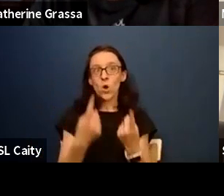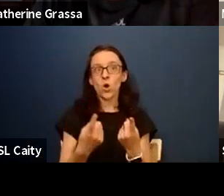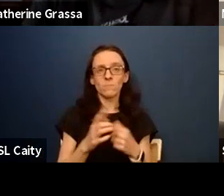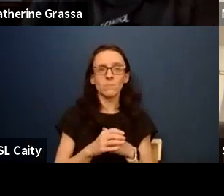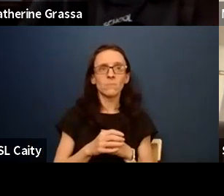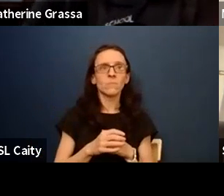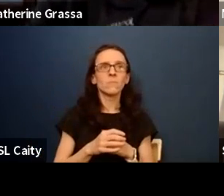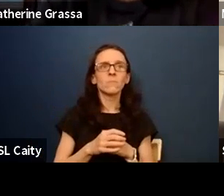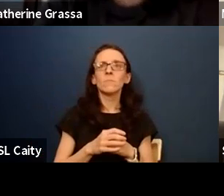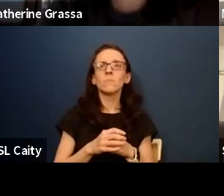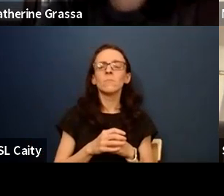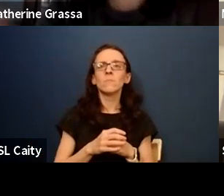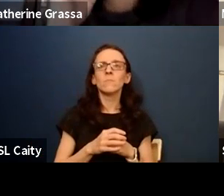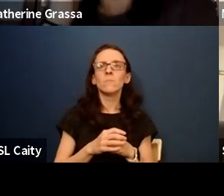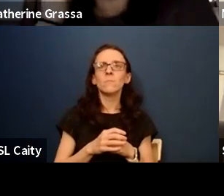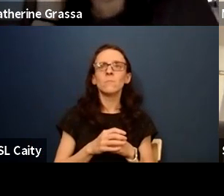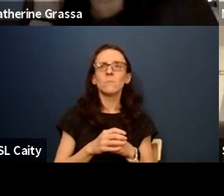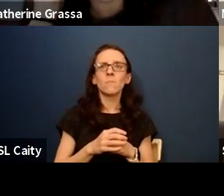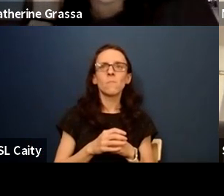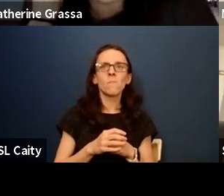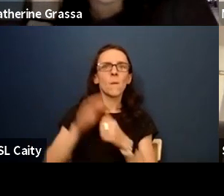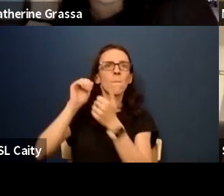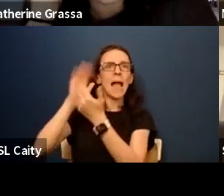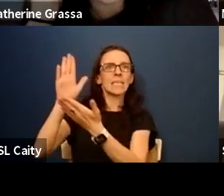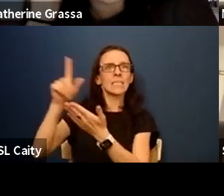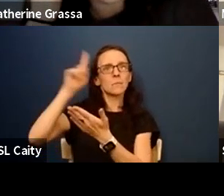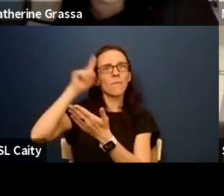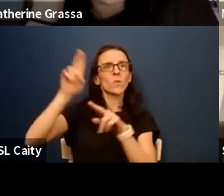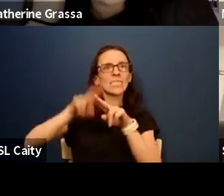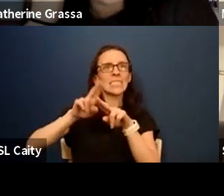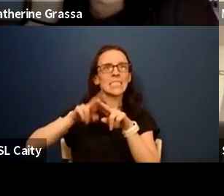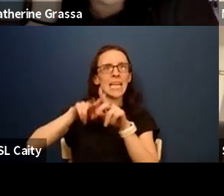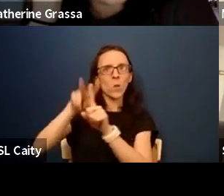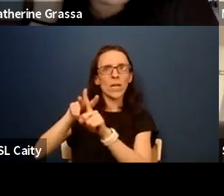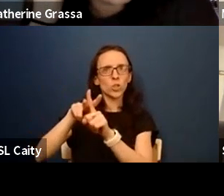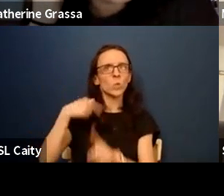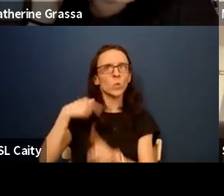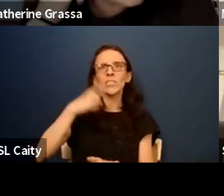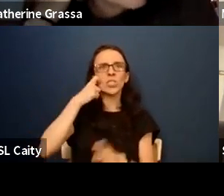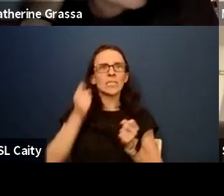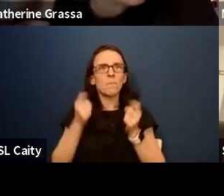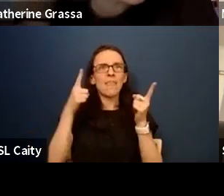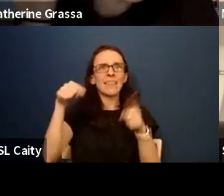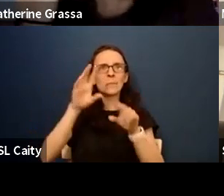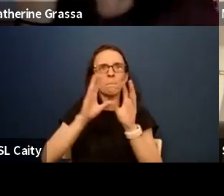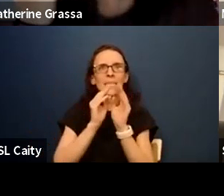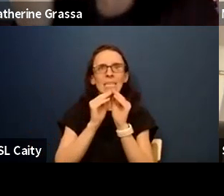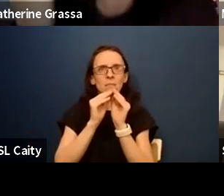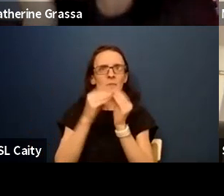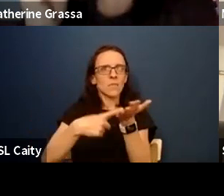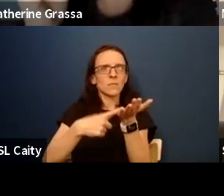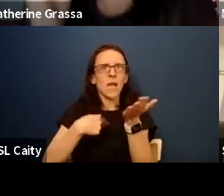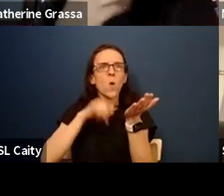have consensus on mechanism for seat allocation, which we just spent this meeting discussing, so I won't rehash